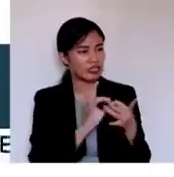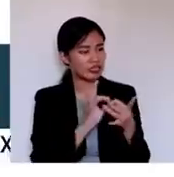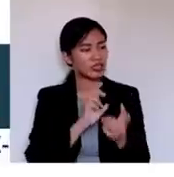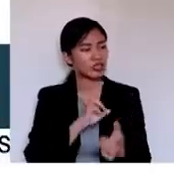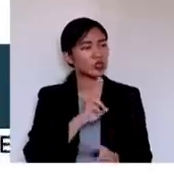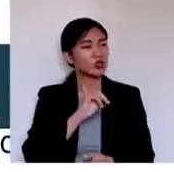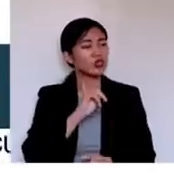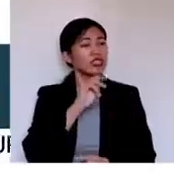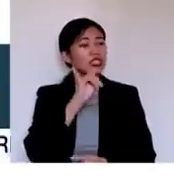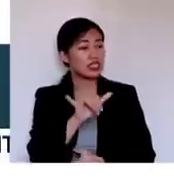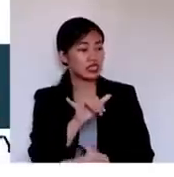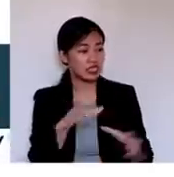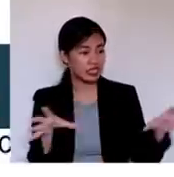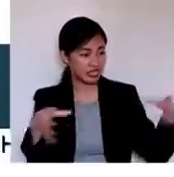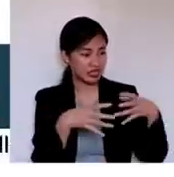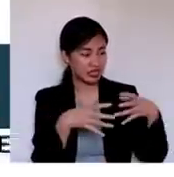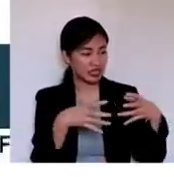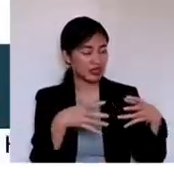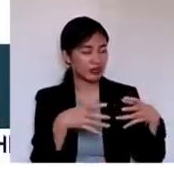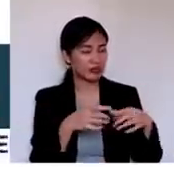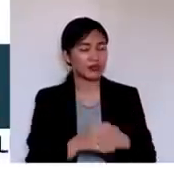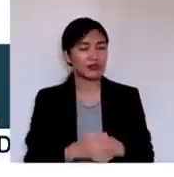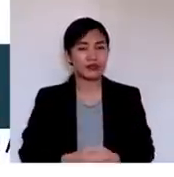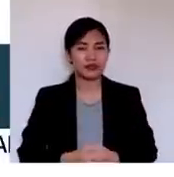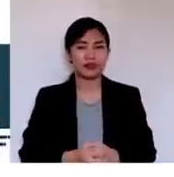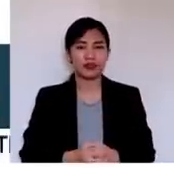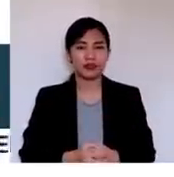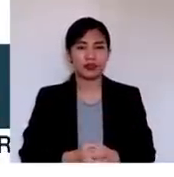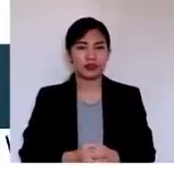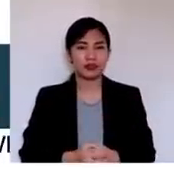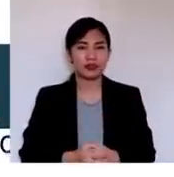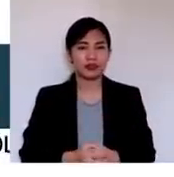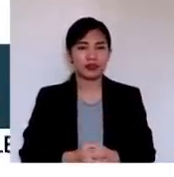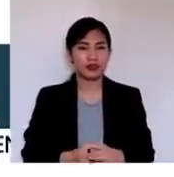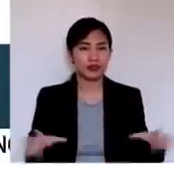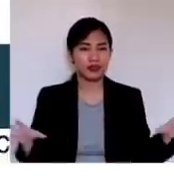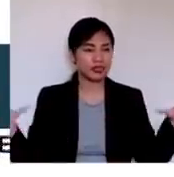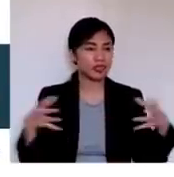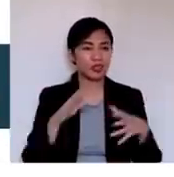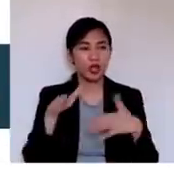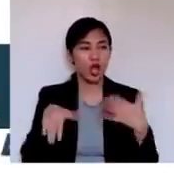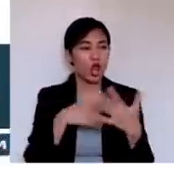right? That yes. she's all about consolidating the opposition.